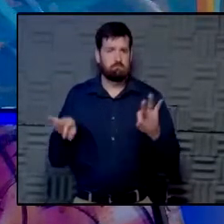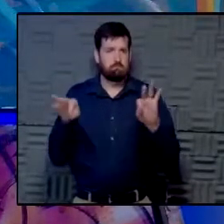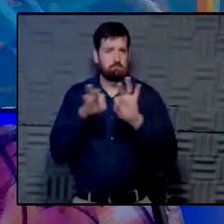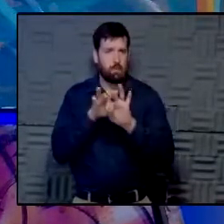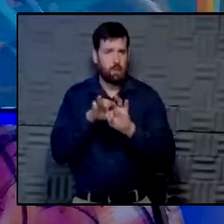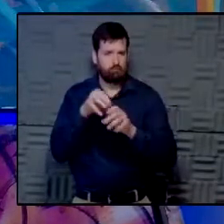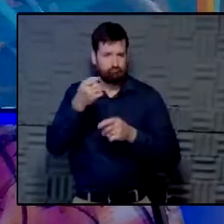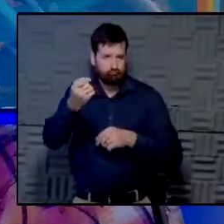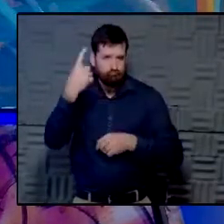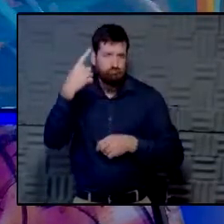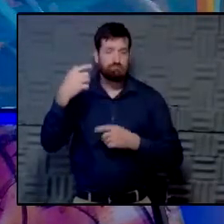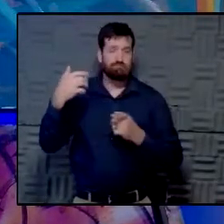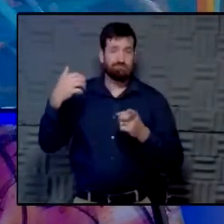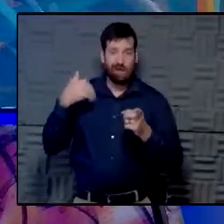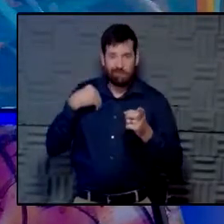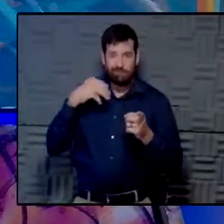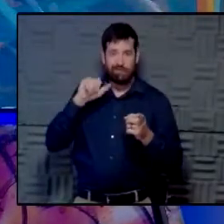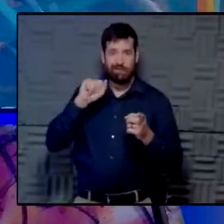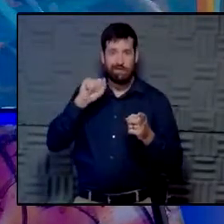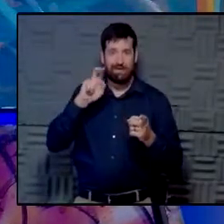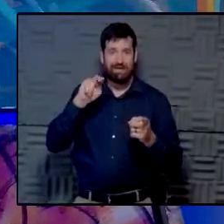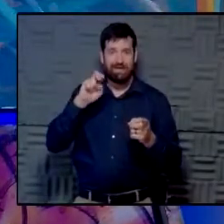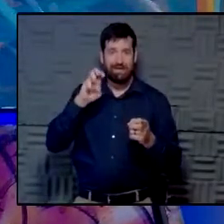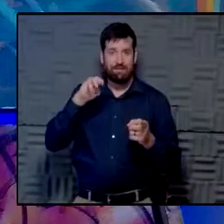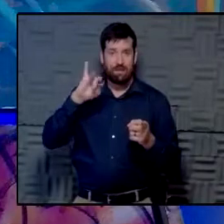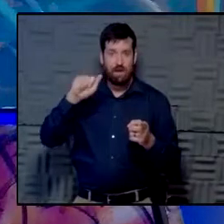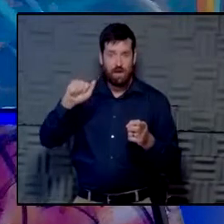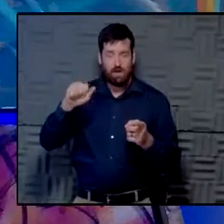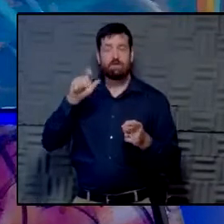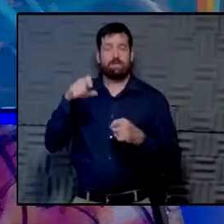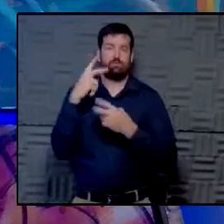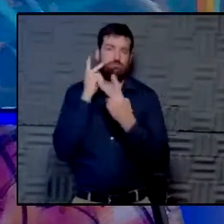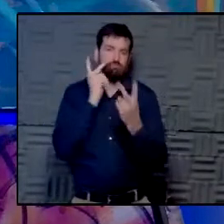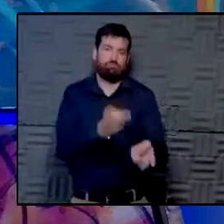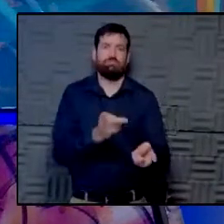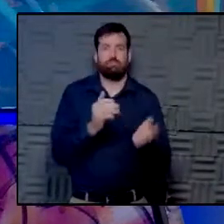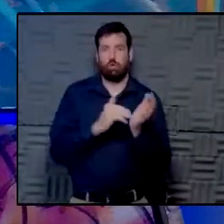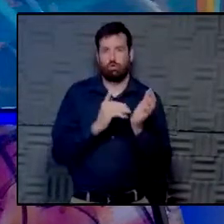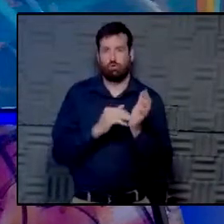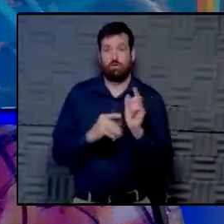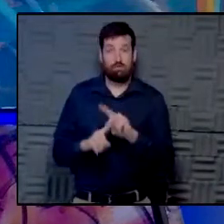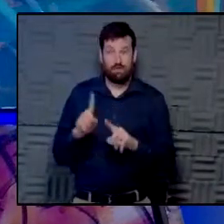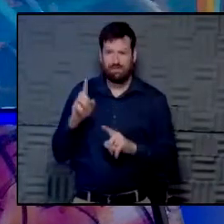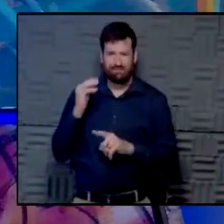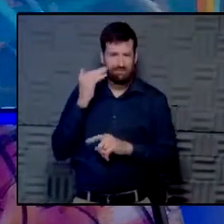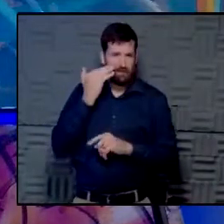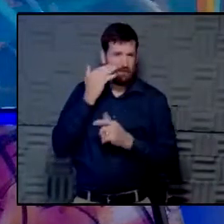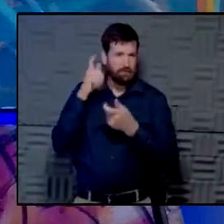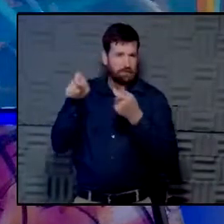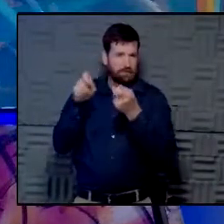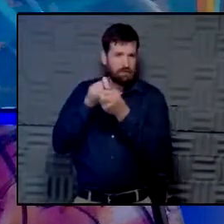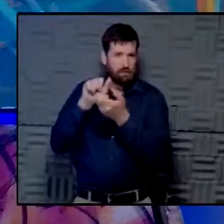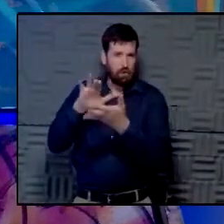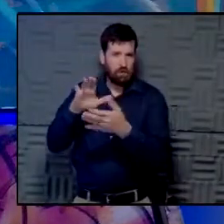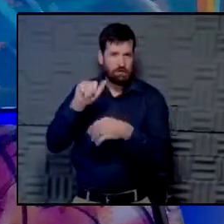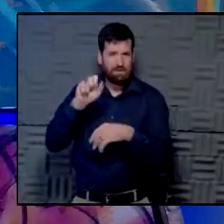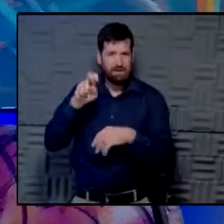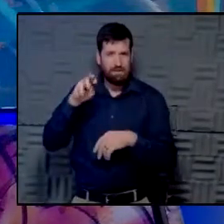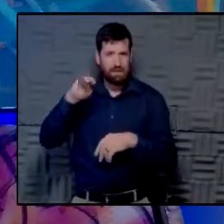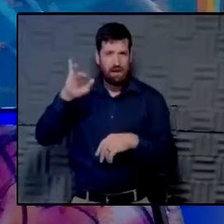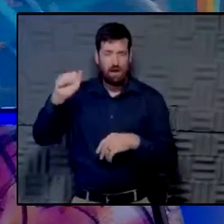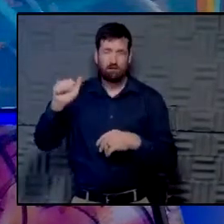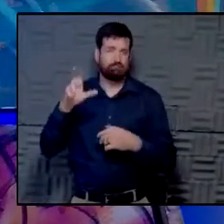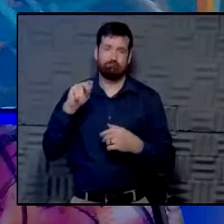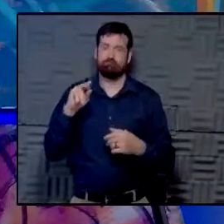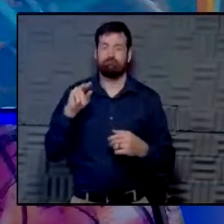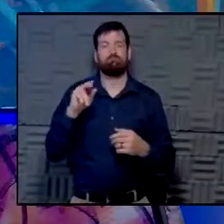that if you have anemia, probably get evaluated by your physician, but I'm not aware of a specific cause of anemia. We certainly haven't seen that. We